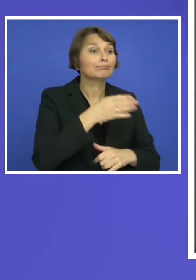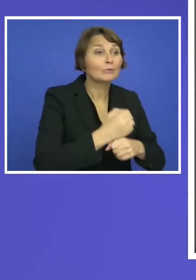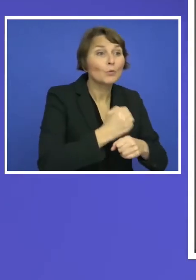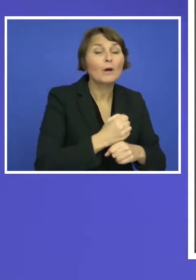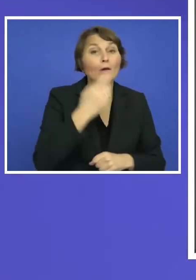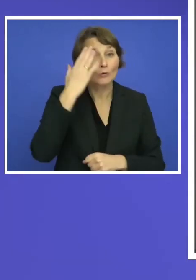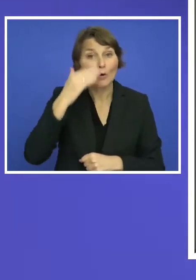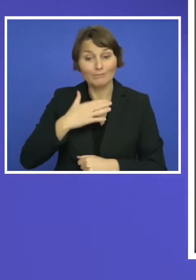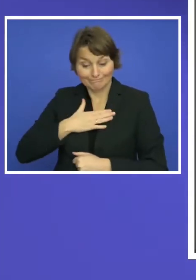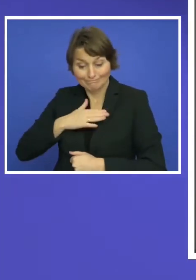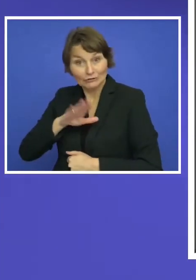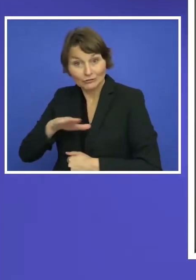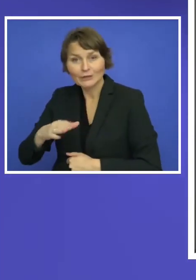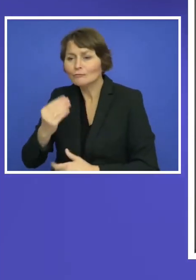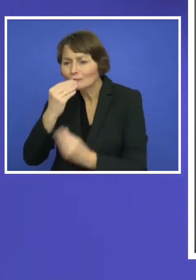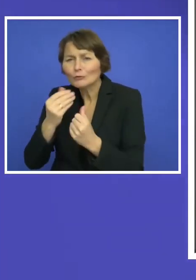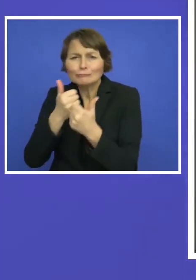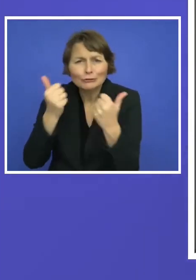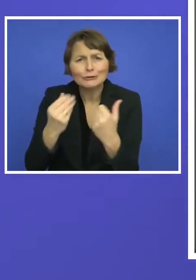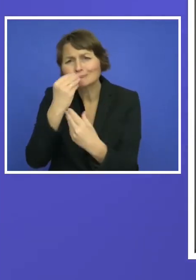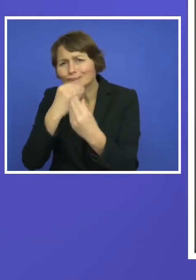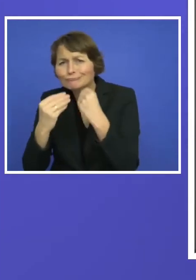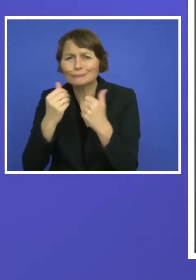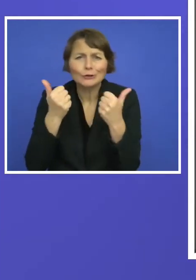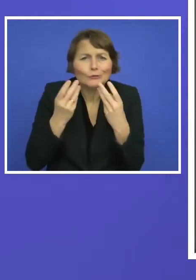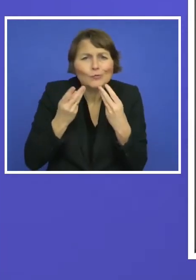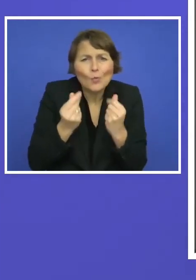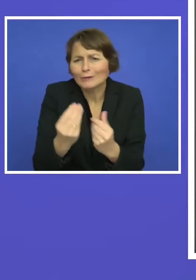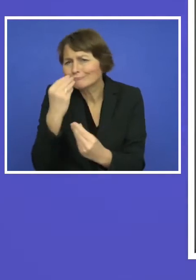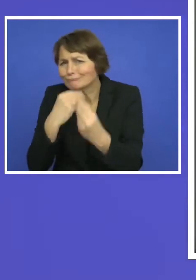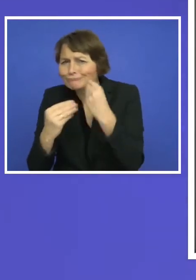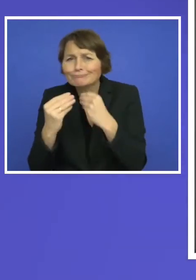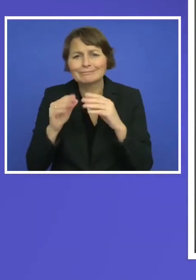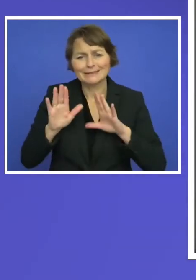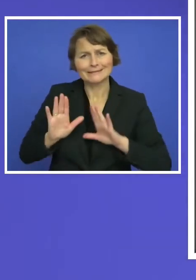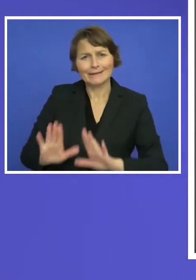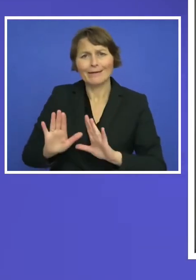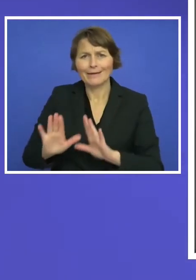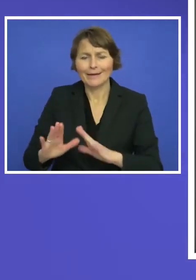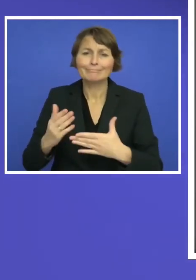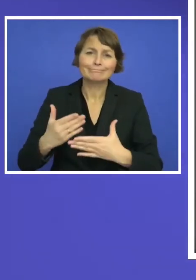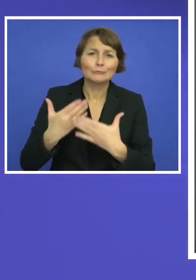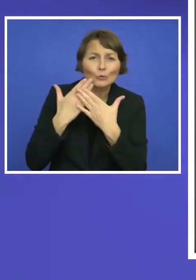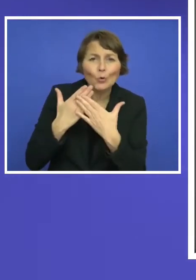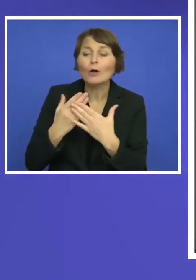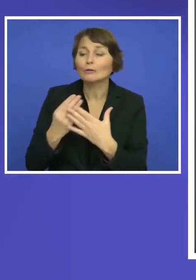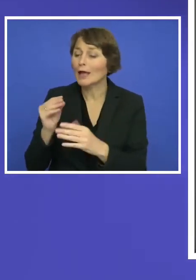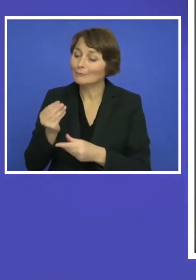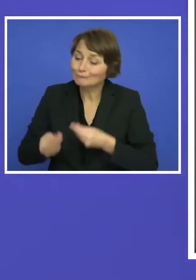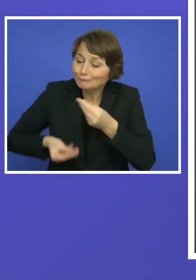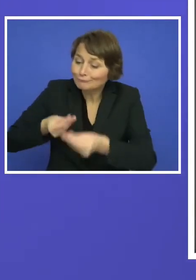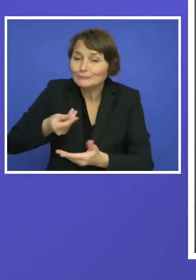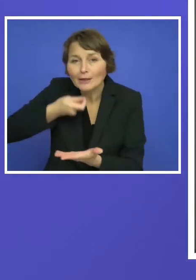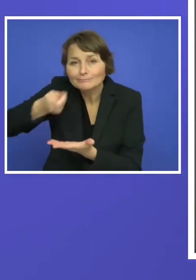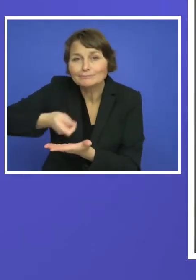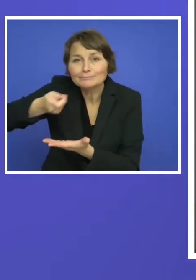really warm, good quality meal during their school days. That is also healthy, and we can educate